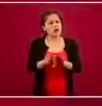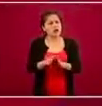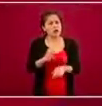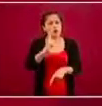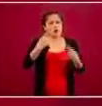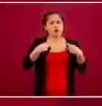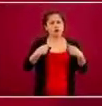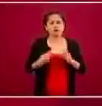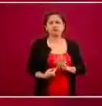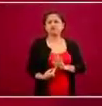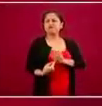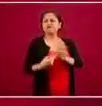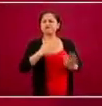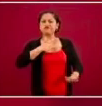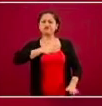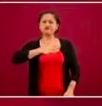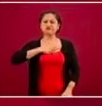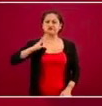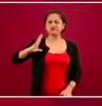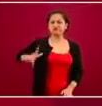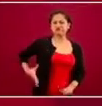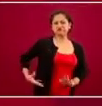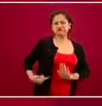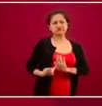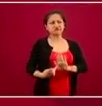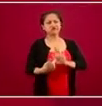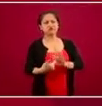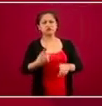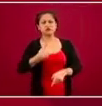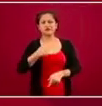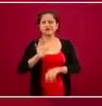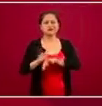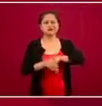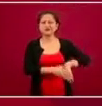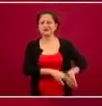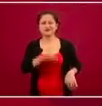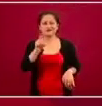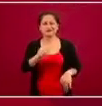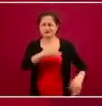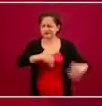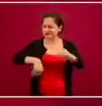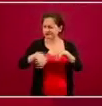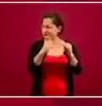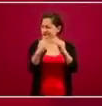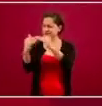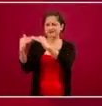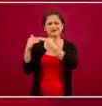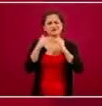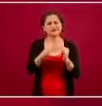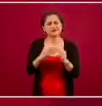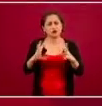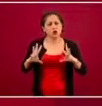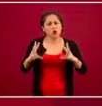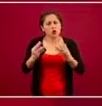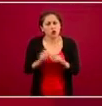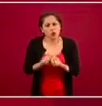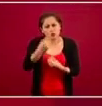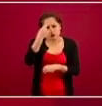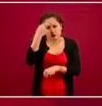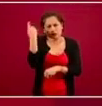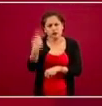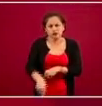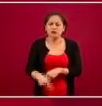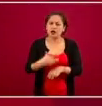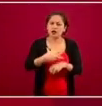egos behind, and each of us, we have to contribute to what we can contribute, so we can